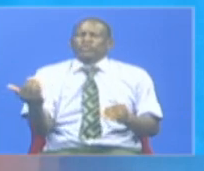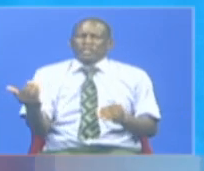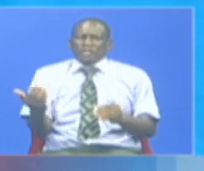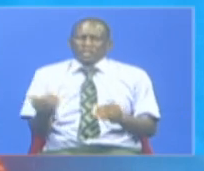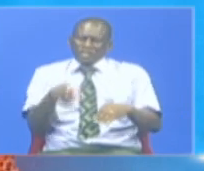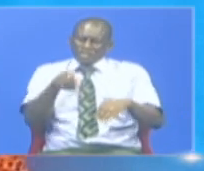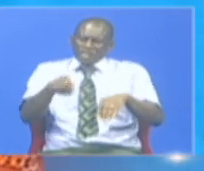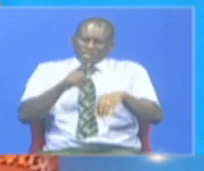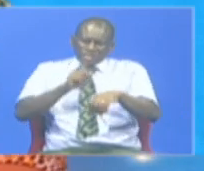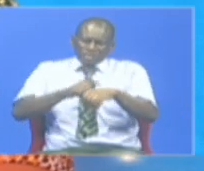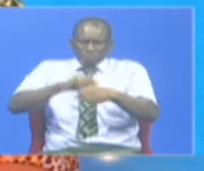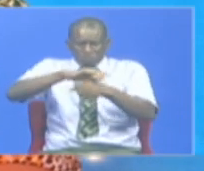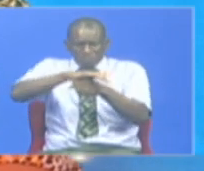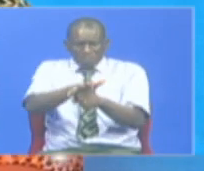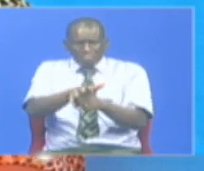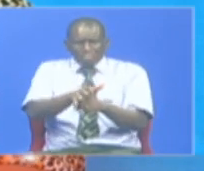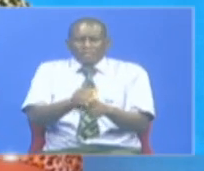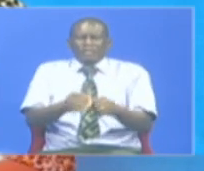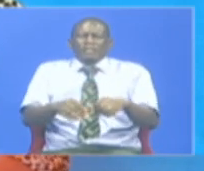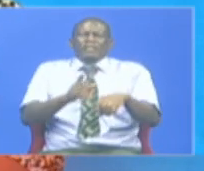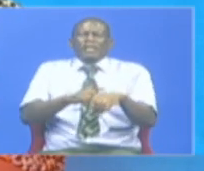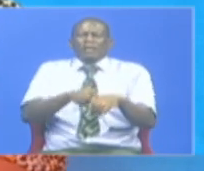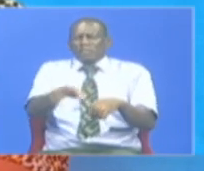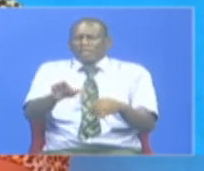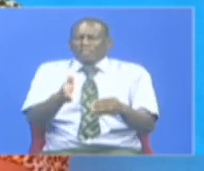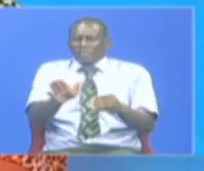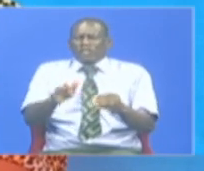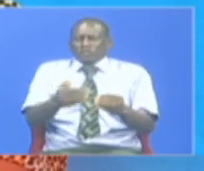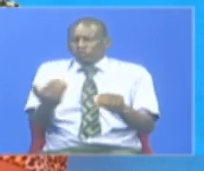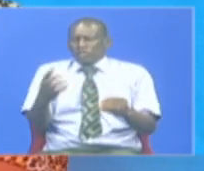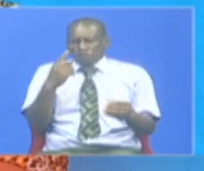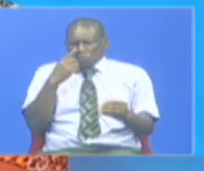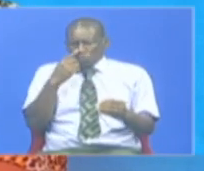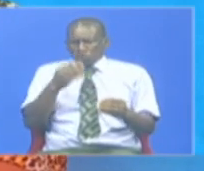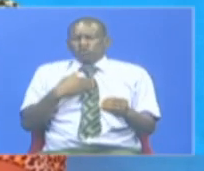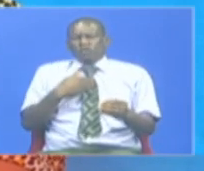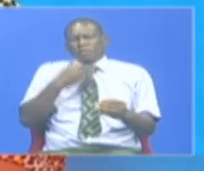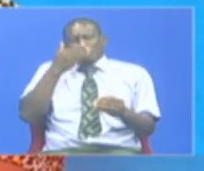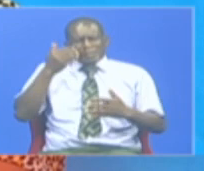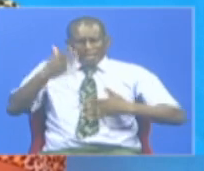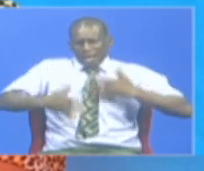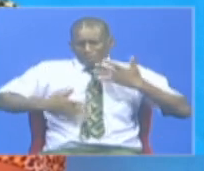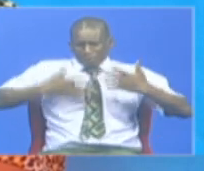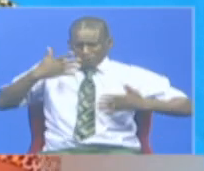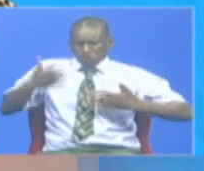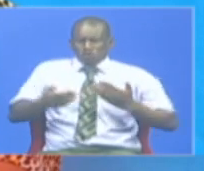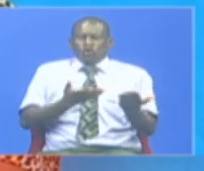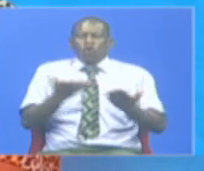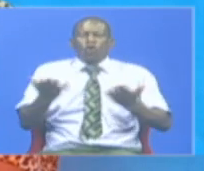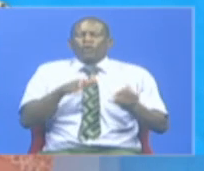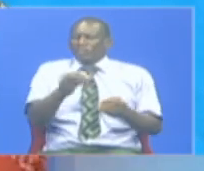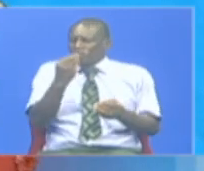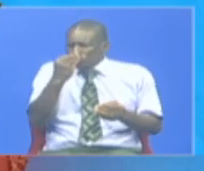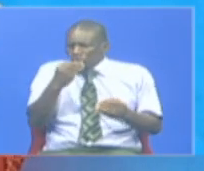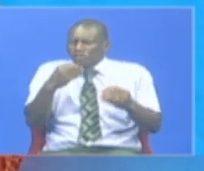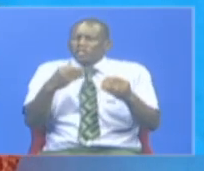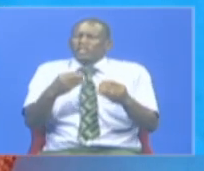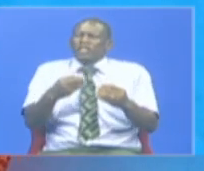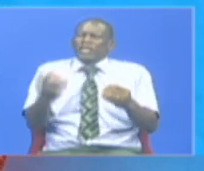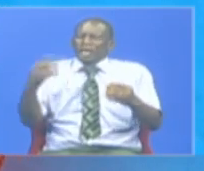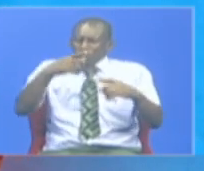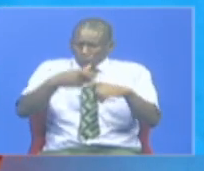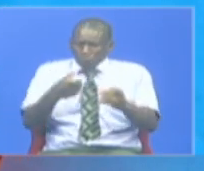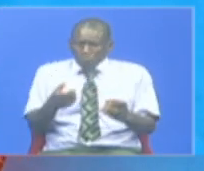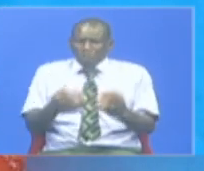during this period when they're at home to have a better appreciation of where their food comes from. They should